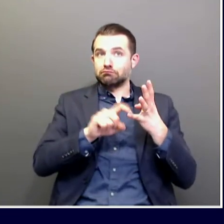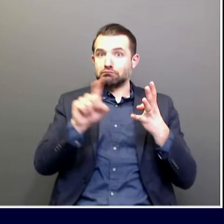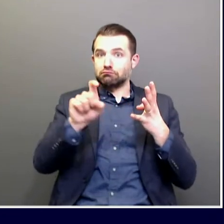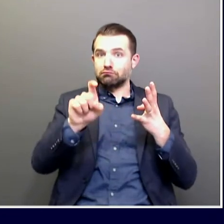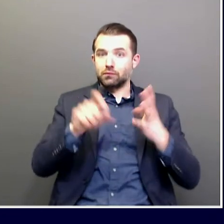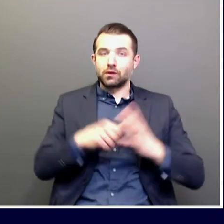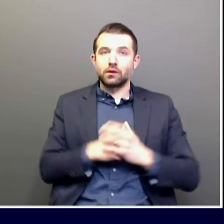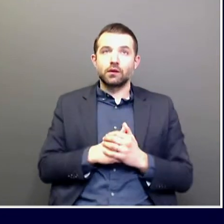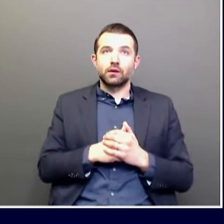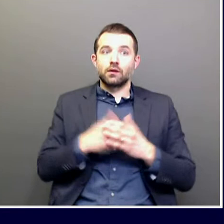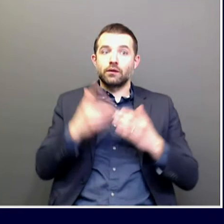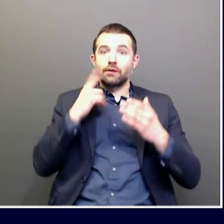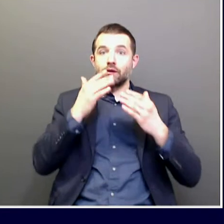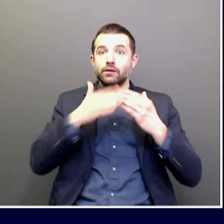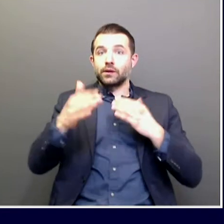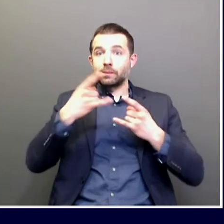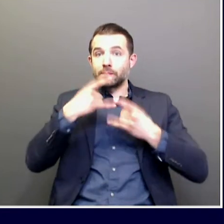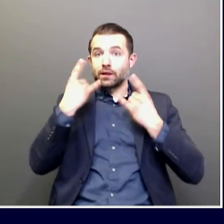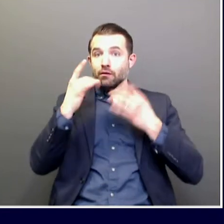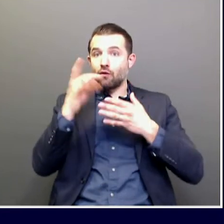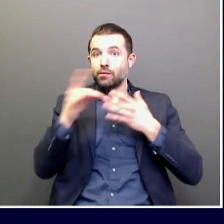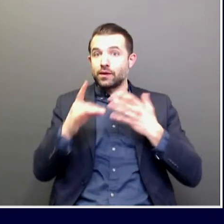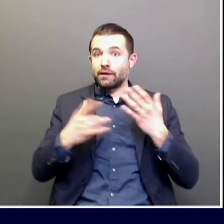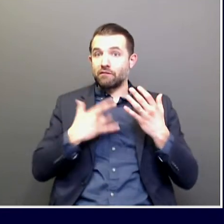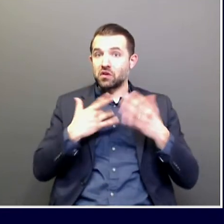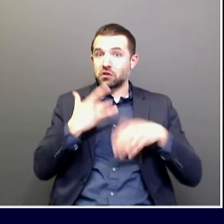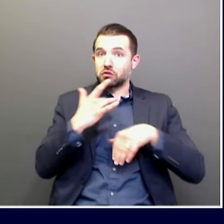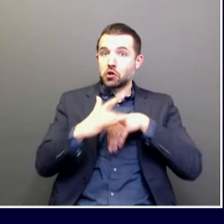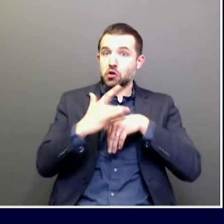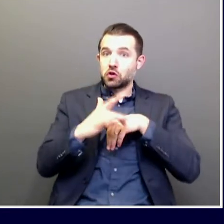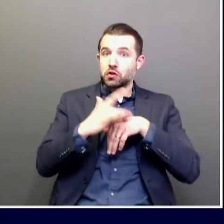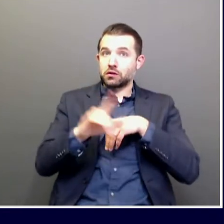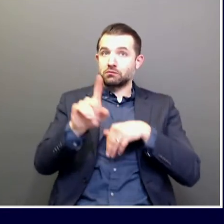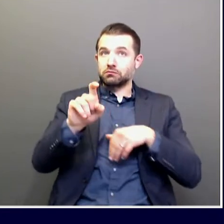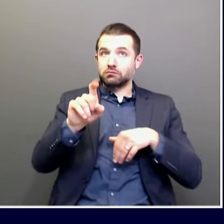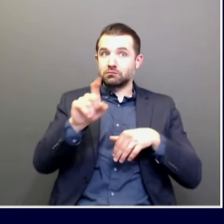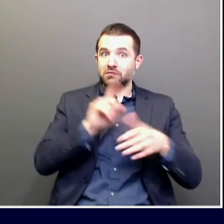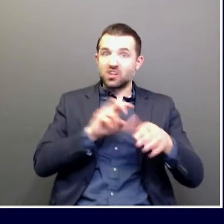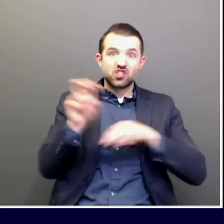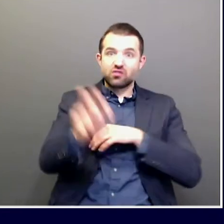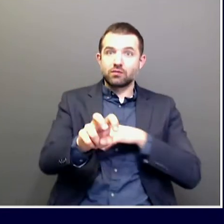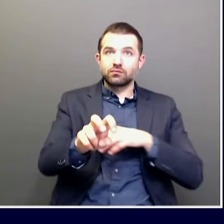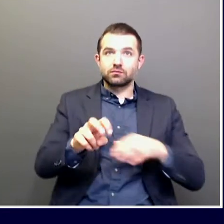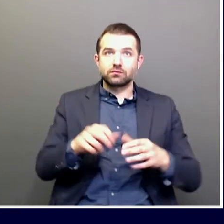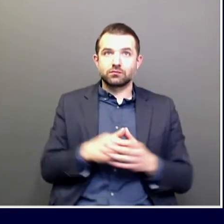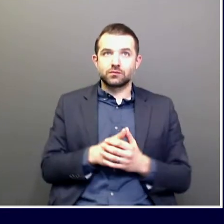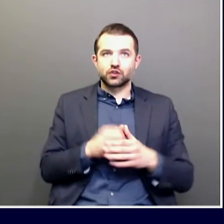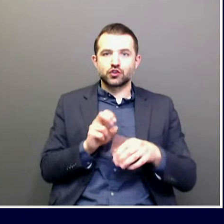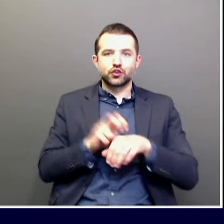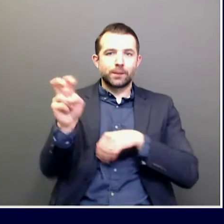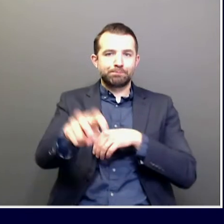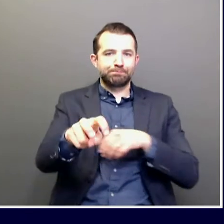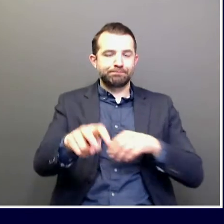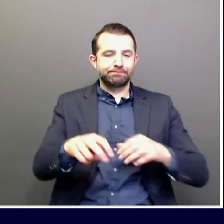they will adopt the approach that Maine has already taken. So they're doing a different thing than what we're doing. But